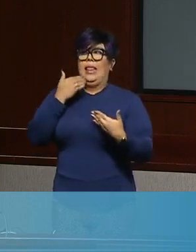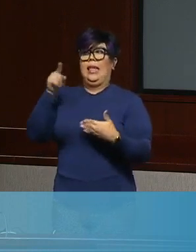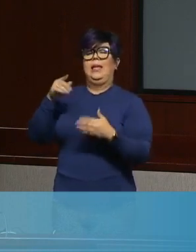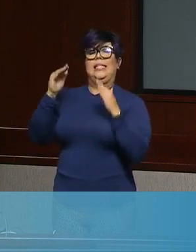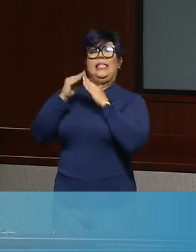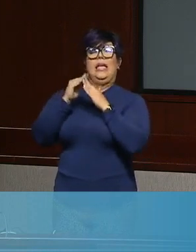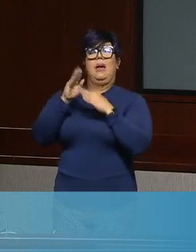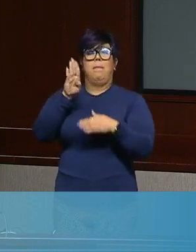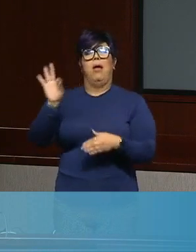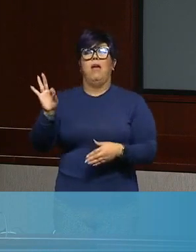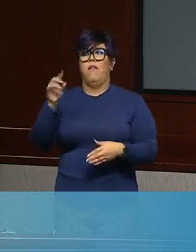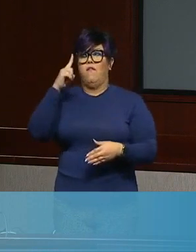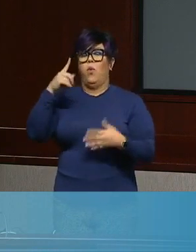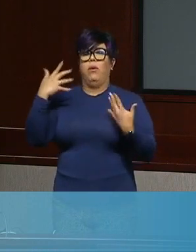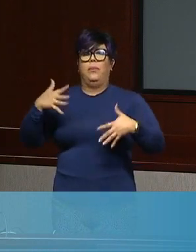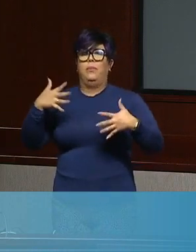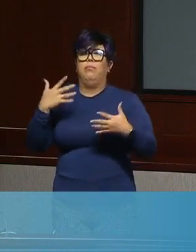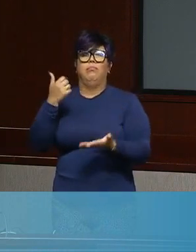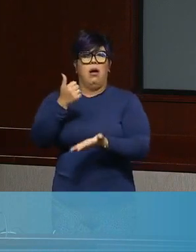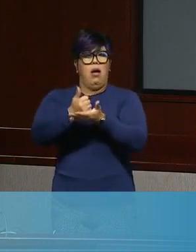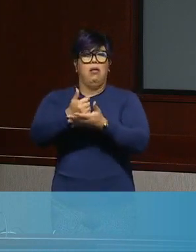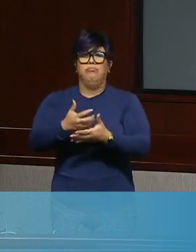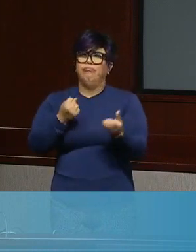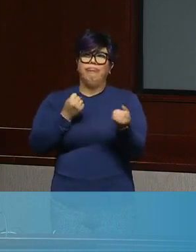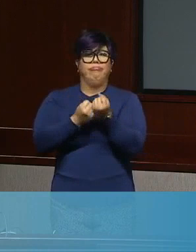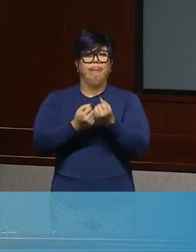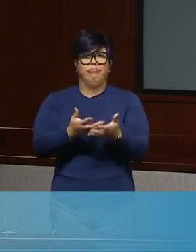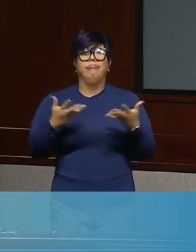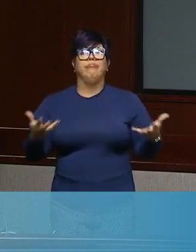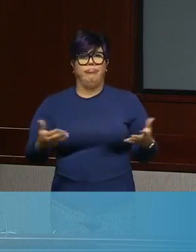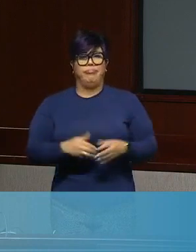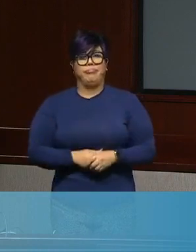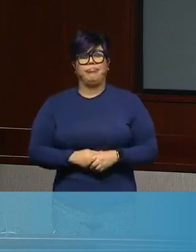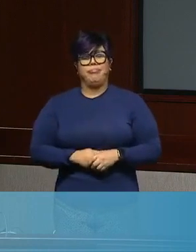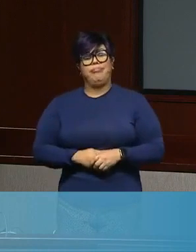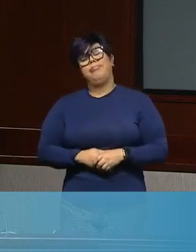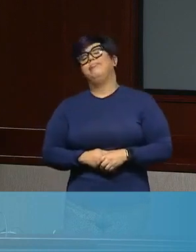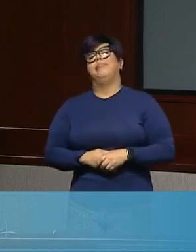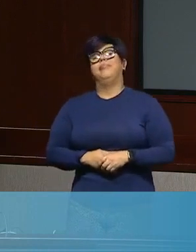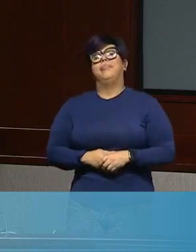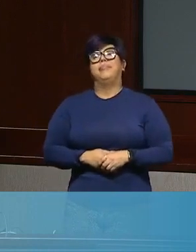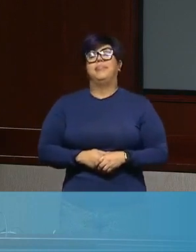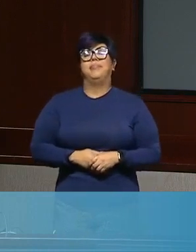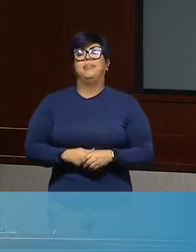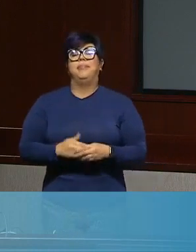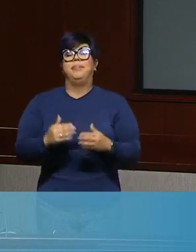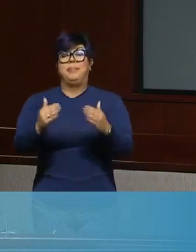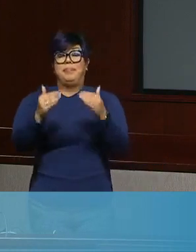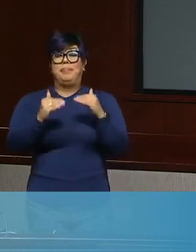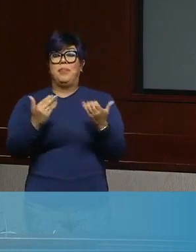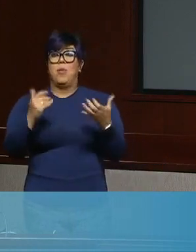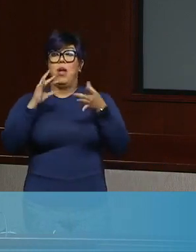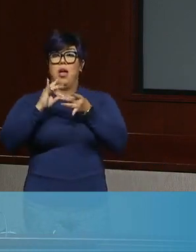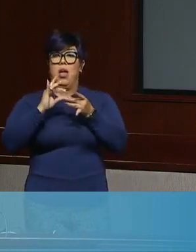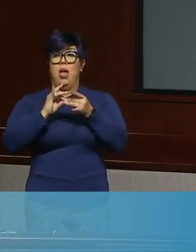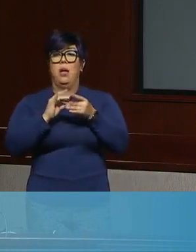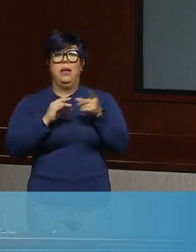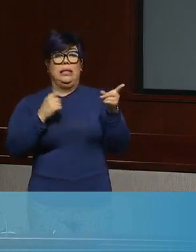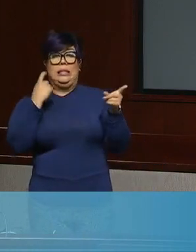of Bakersfield for this generous contribution. I want to say a few things about what Matt